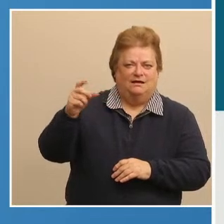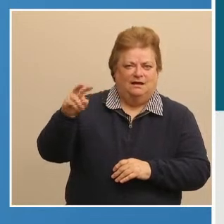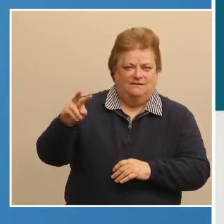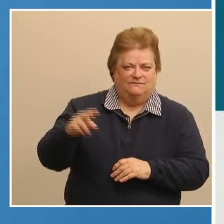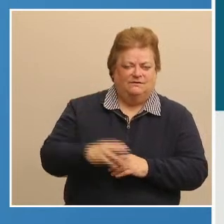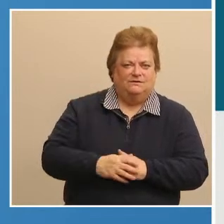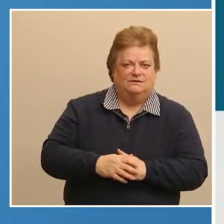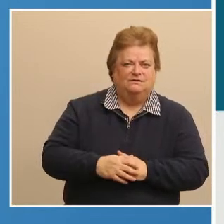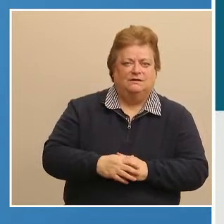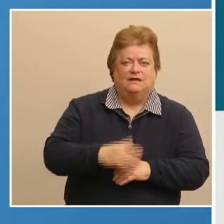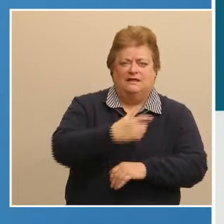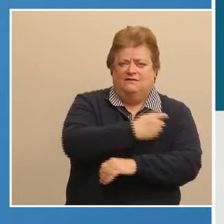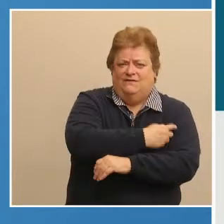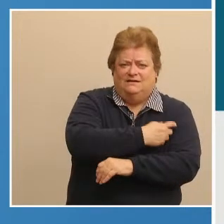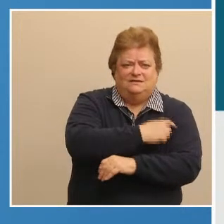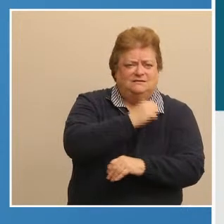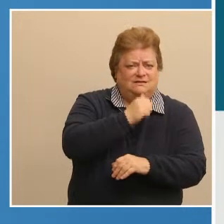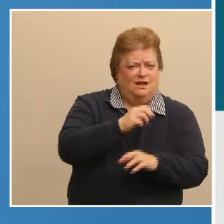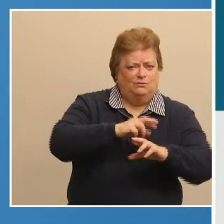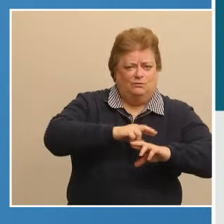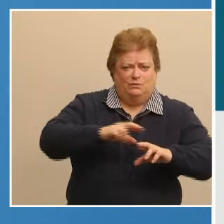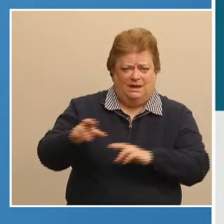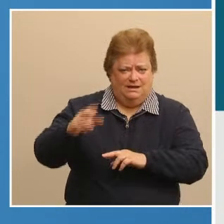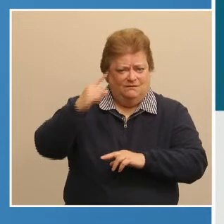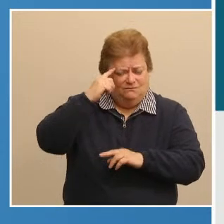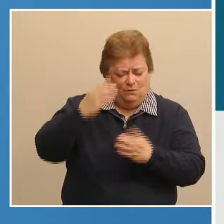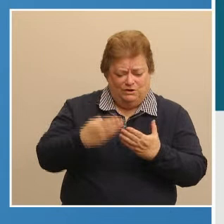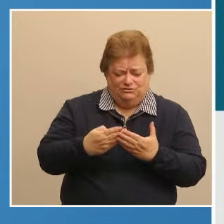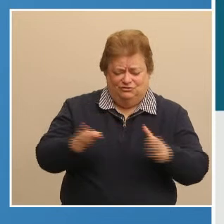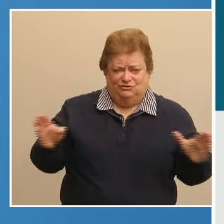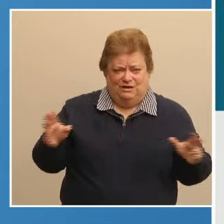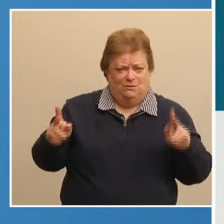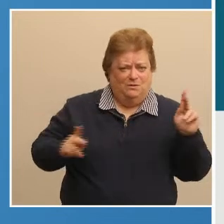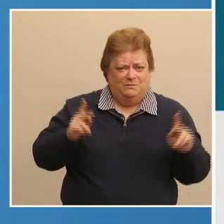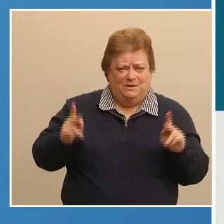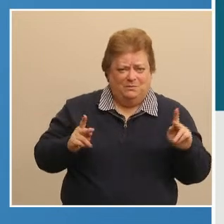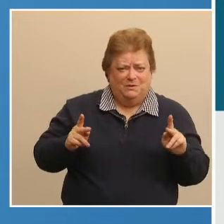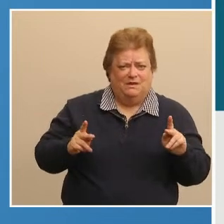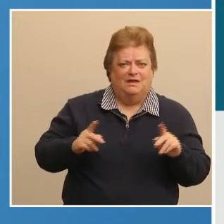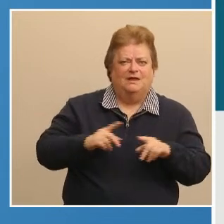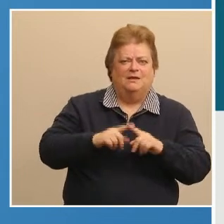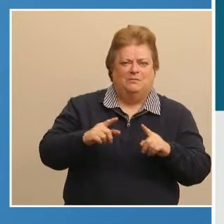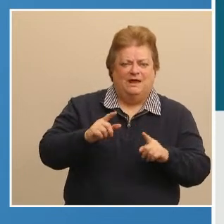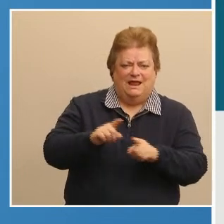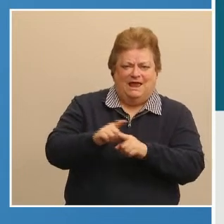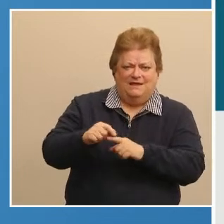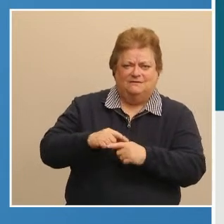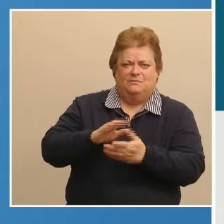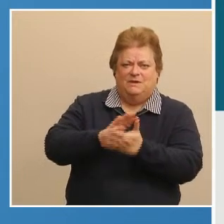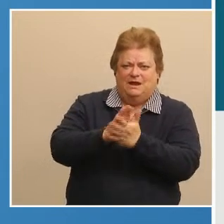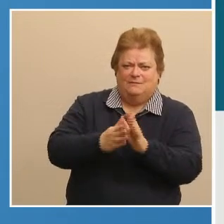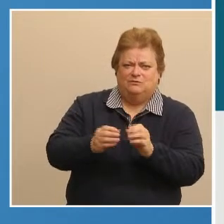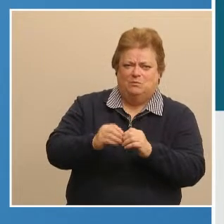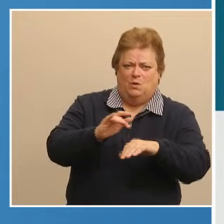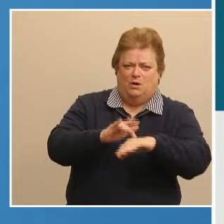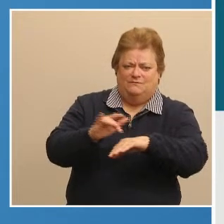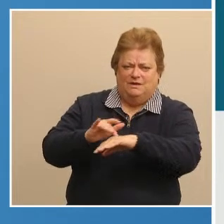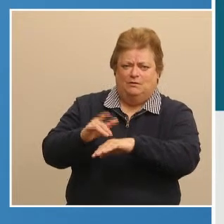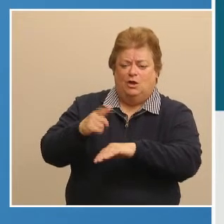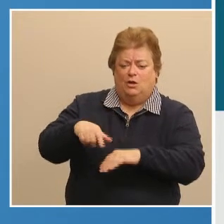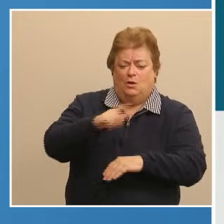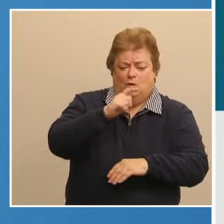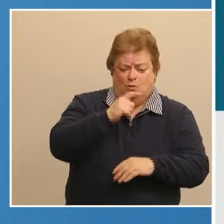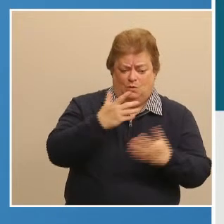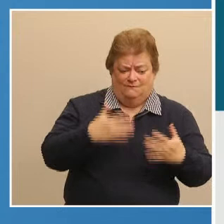covid19.lincoln.ne.gov. While the vaccine is not yet available for the general public, as doses become more available, those who are registered will